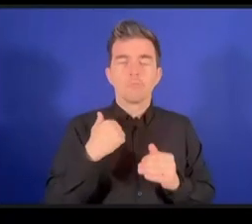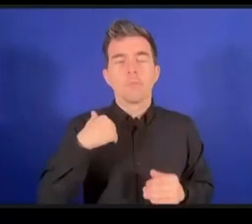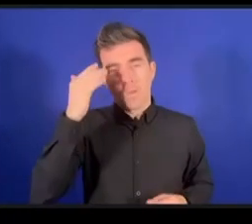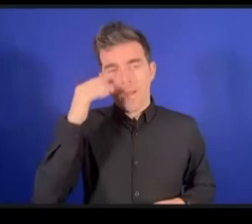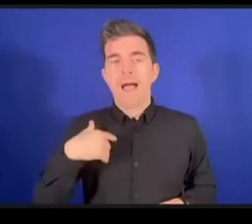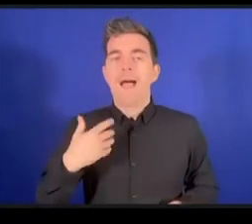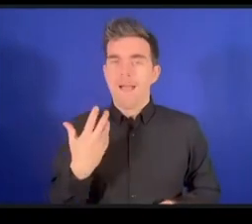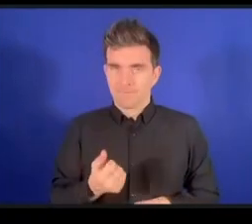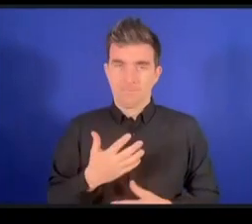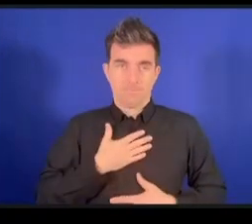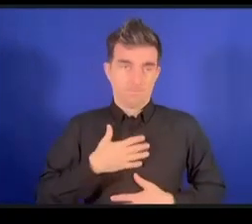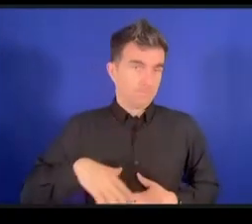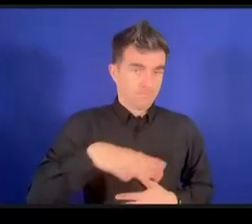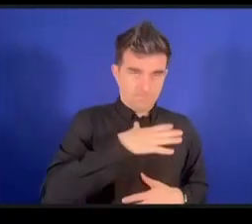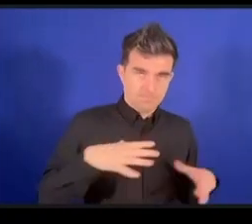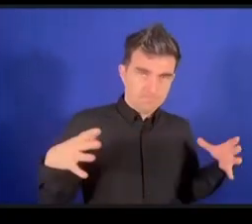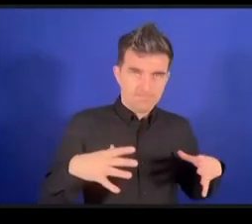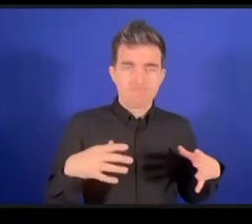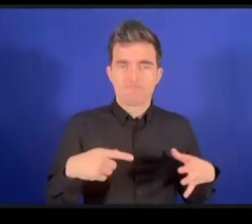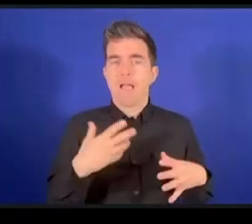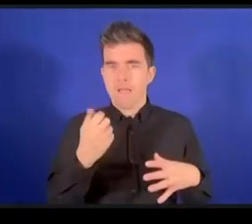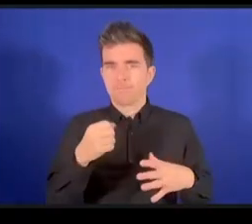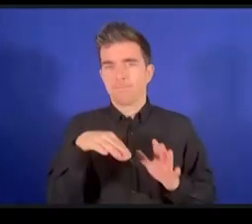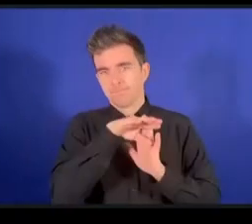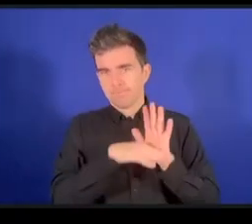Anyone in the room who want to take the question?